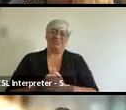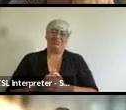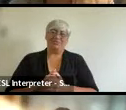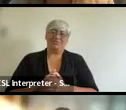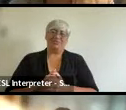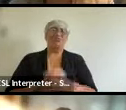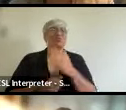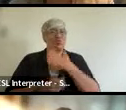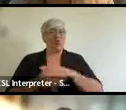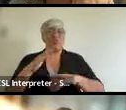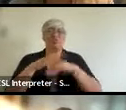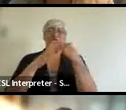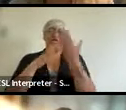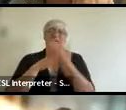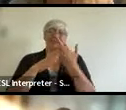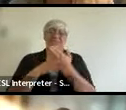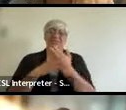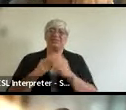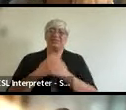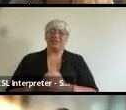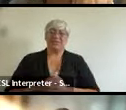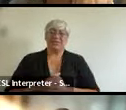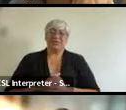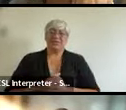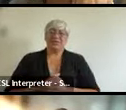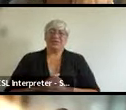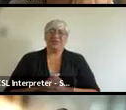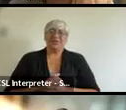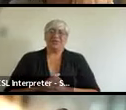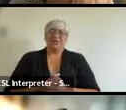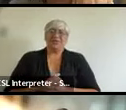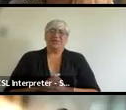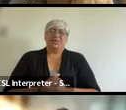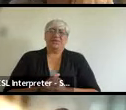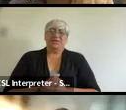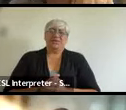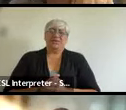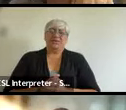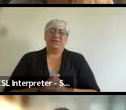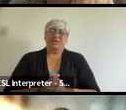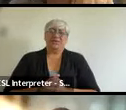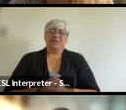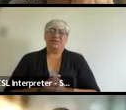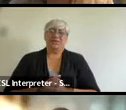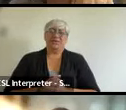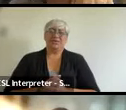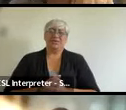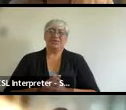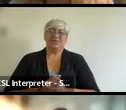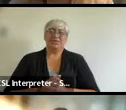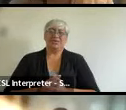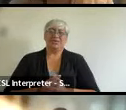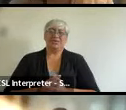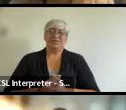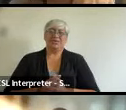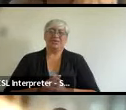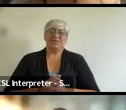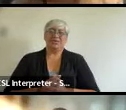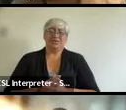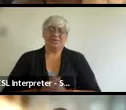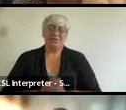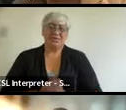acceptable. It has been noted in the background